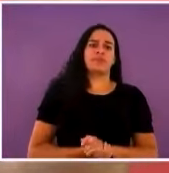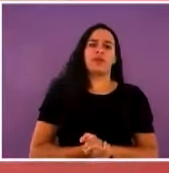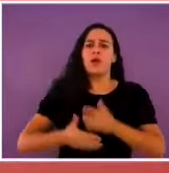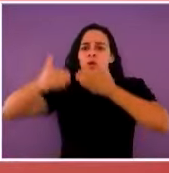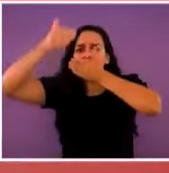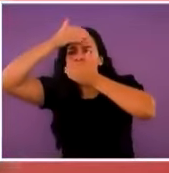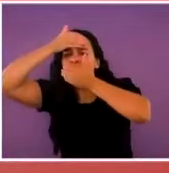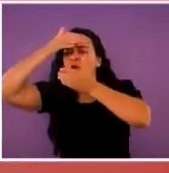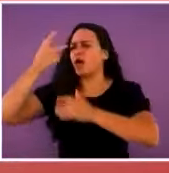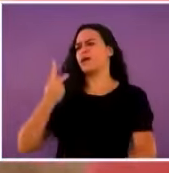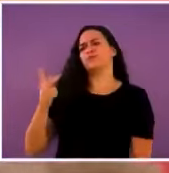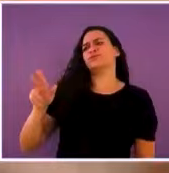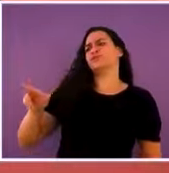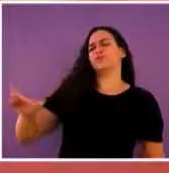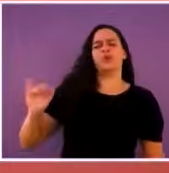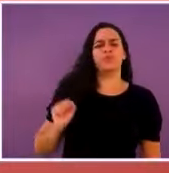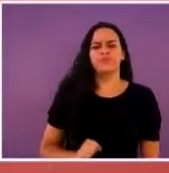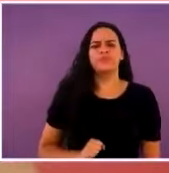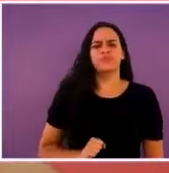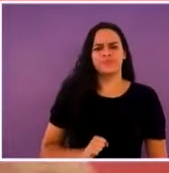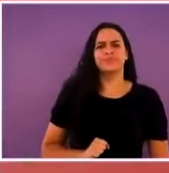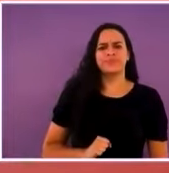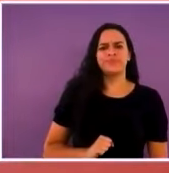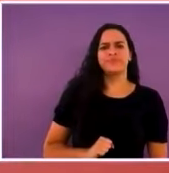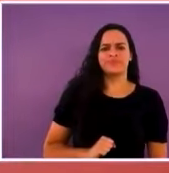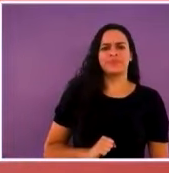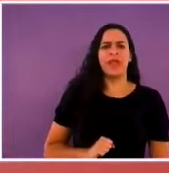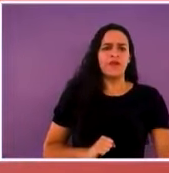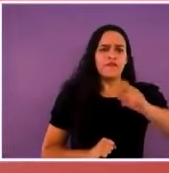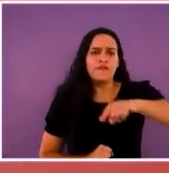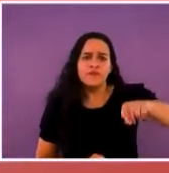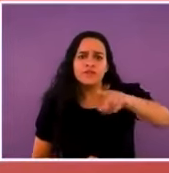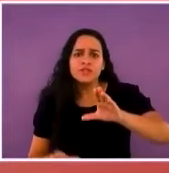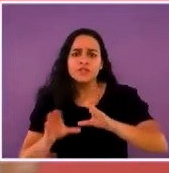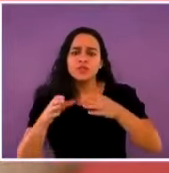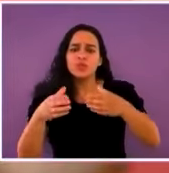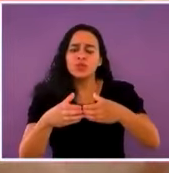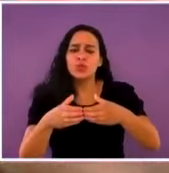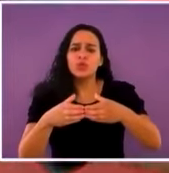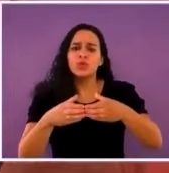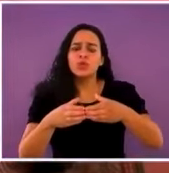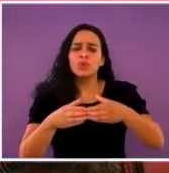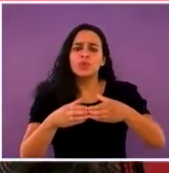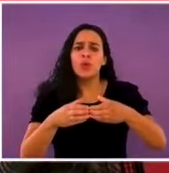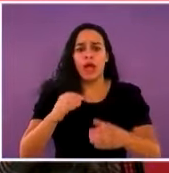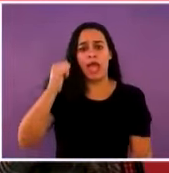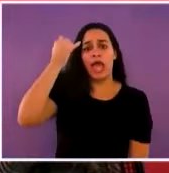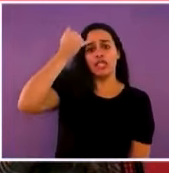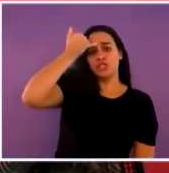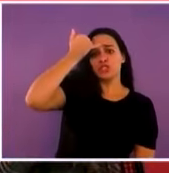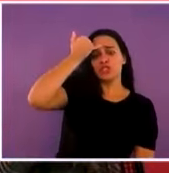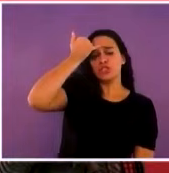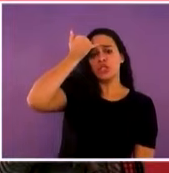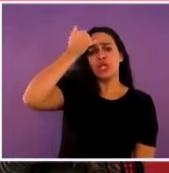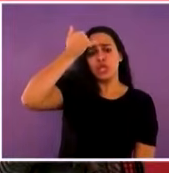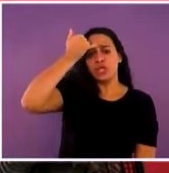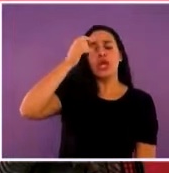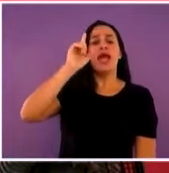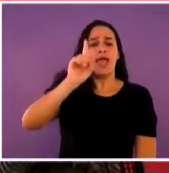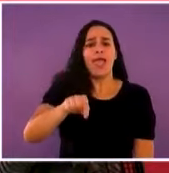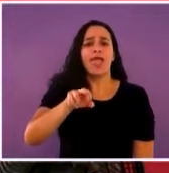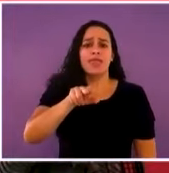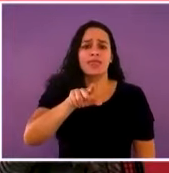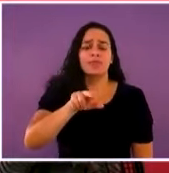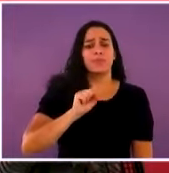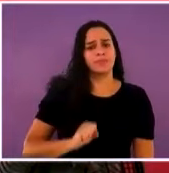nós somos irmãos. You Hindu people, we are brothers. Vocês povos hindus, nós somos irmãos. You secular people, agnostic people,